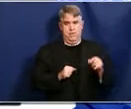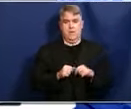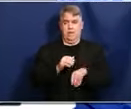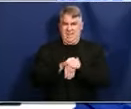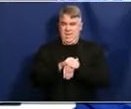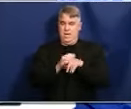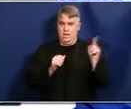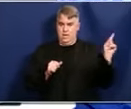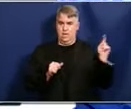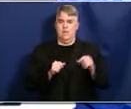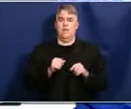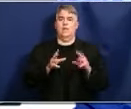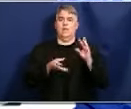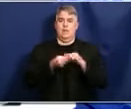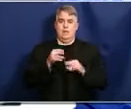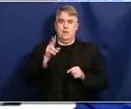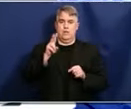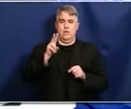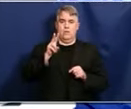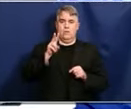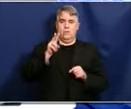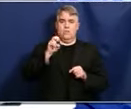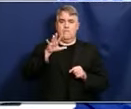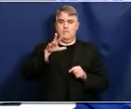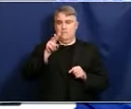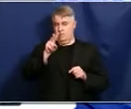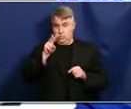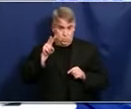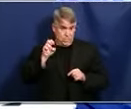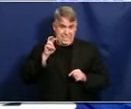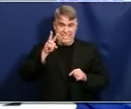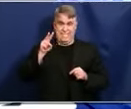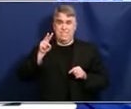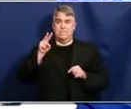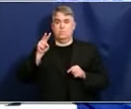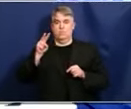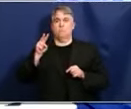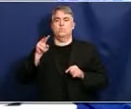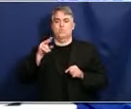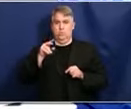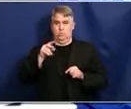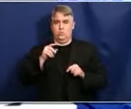total cases that have been reported since December 14th.